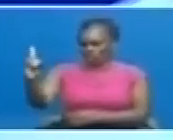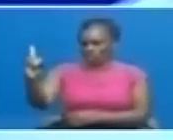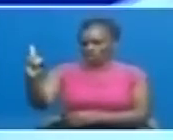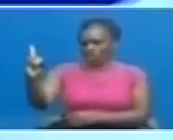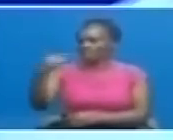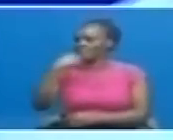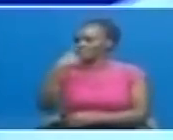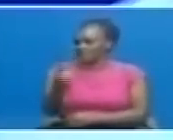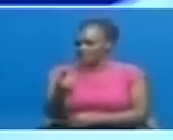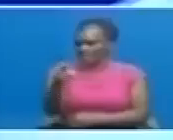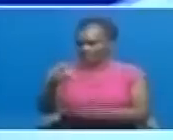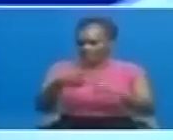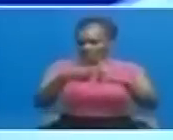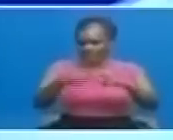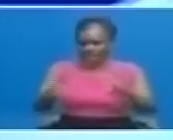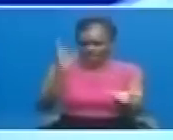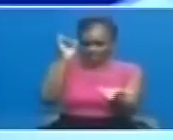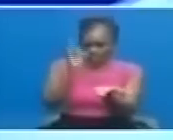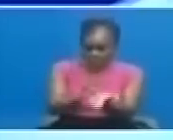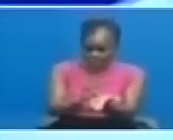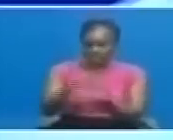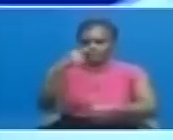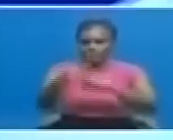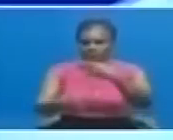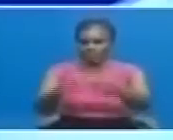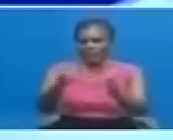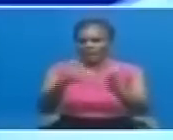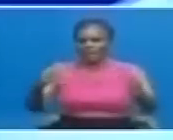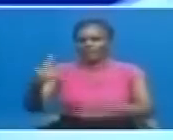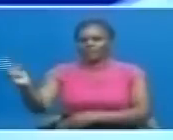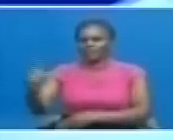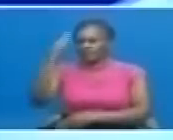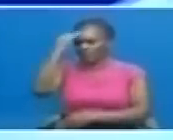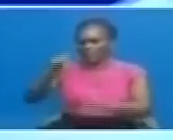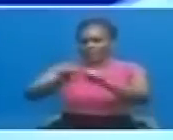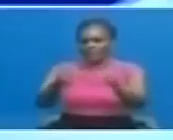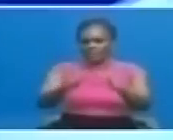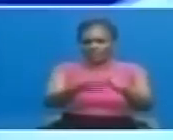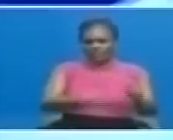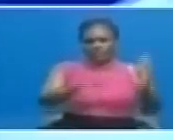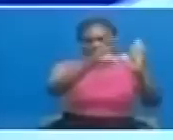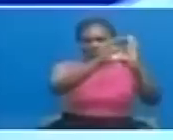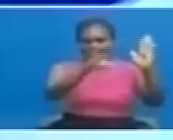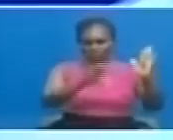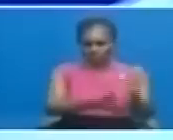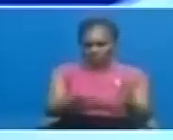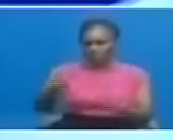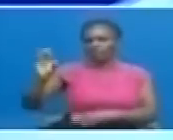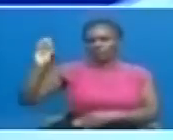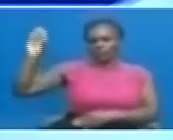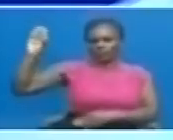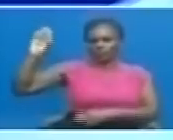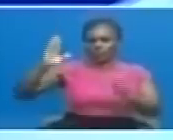Democracy says it will institute impeachment proceedings against the president for violating the constitution which he swore